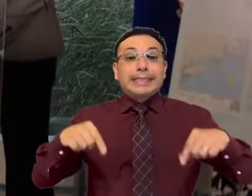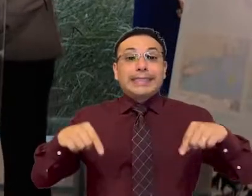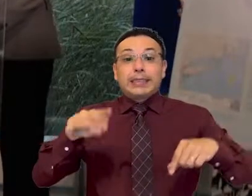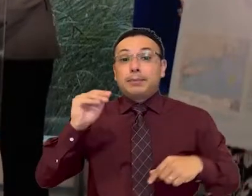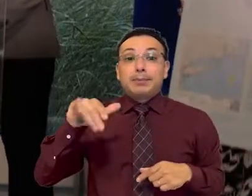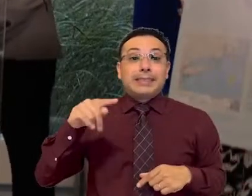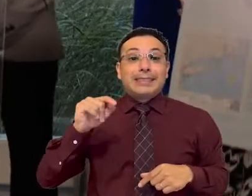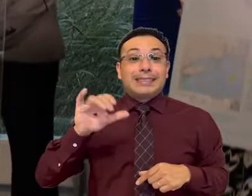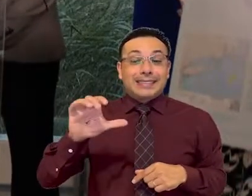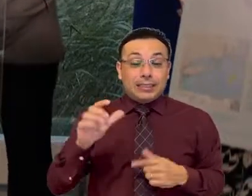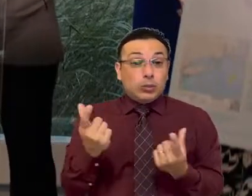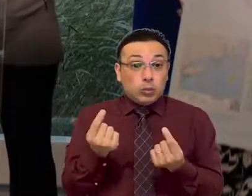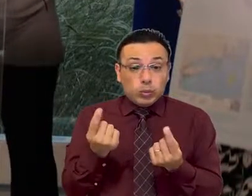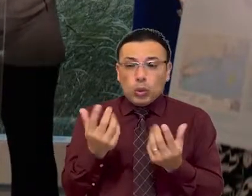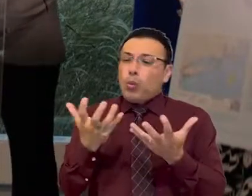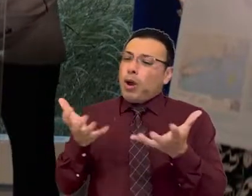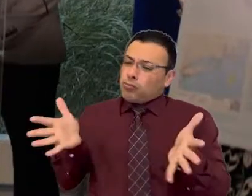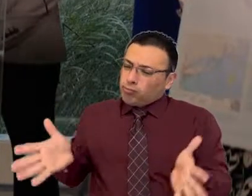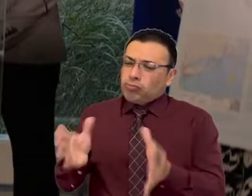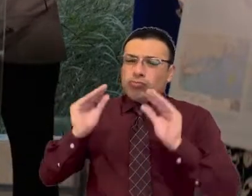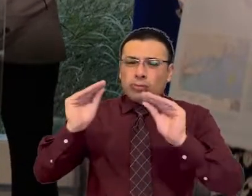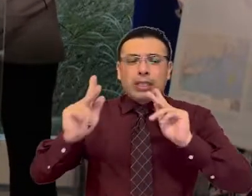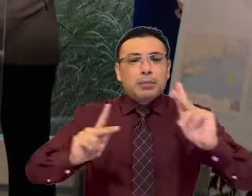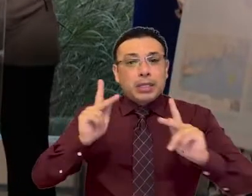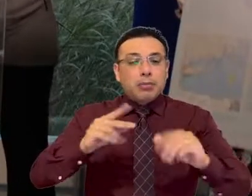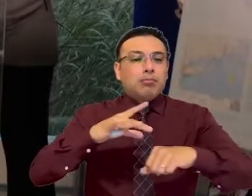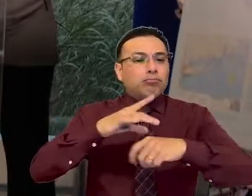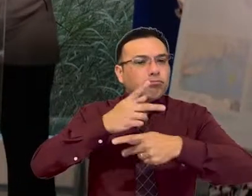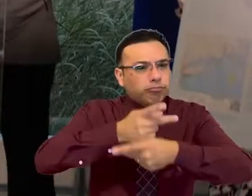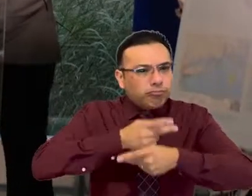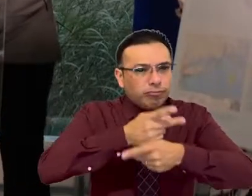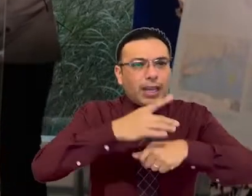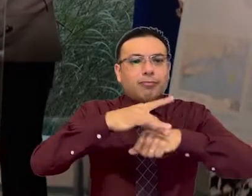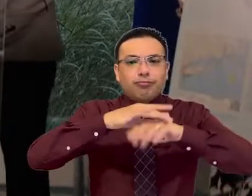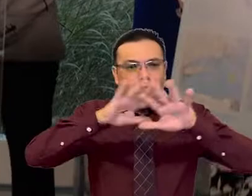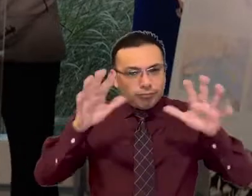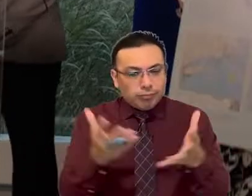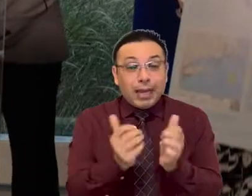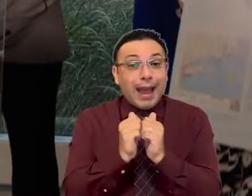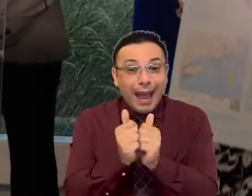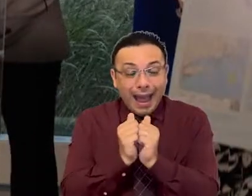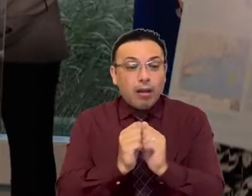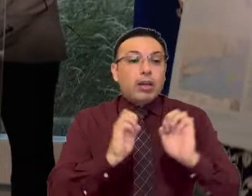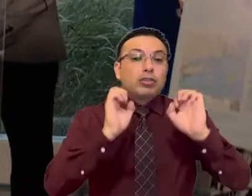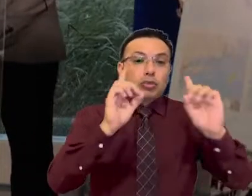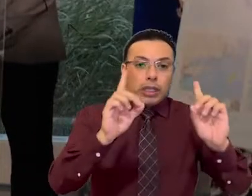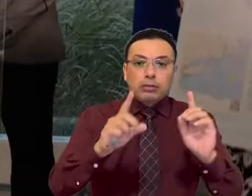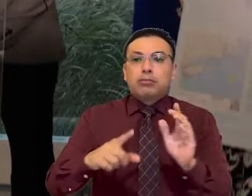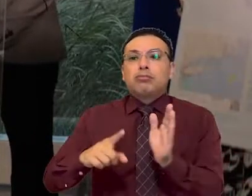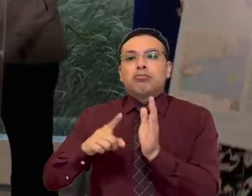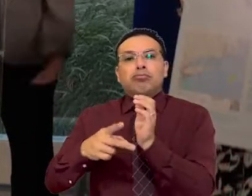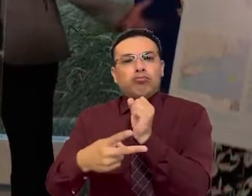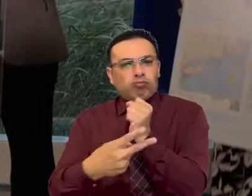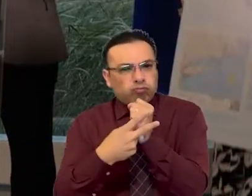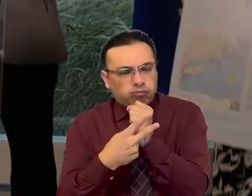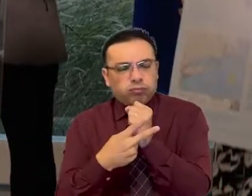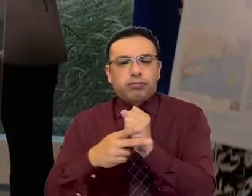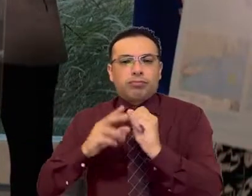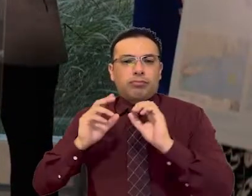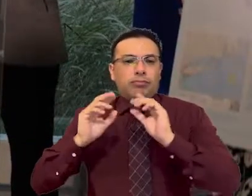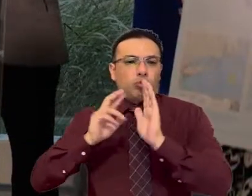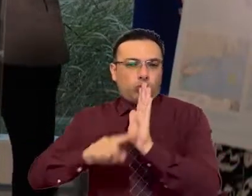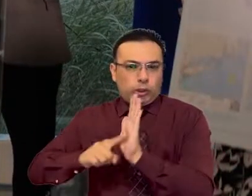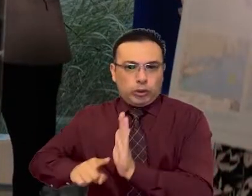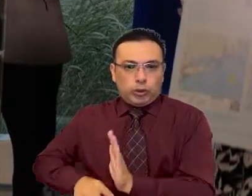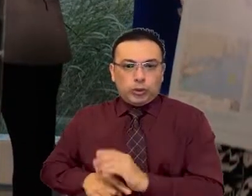to care for and protect our ocean planet through conservation, education, and research. And through the mission programs